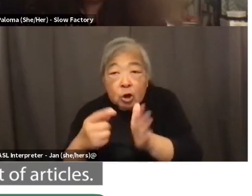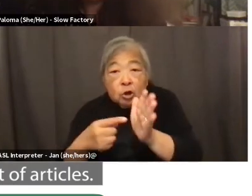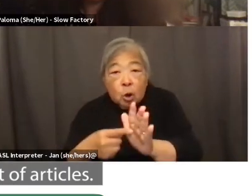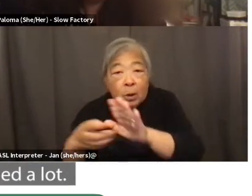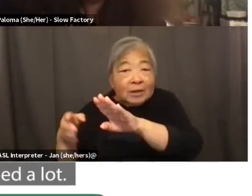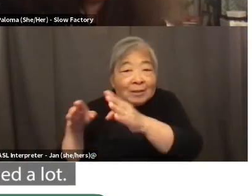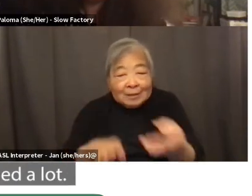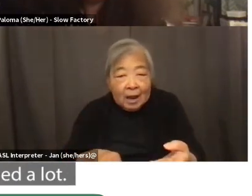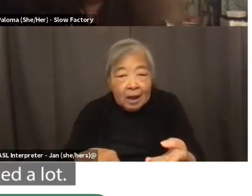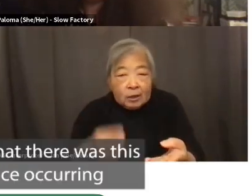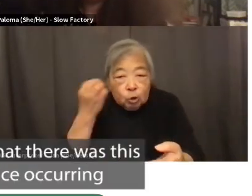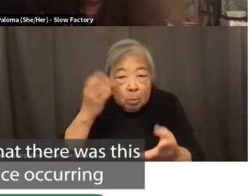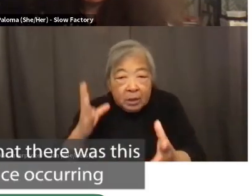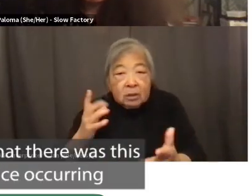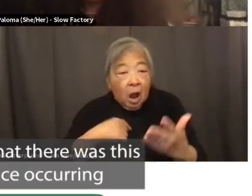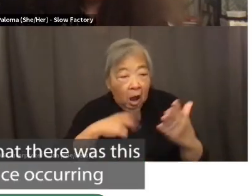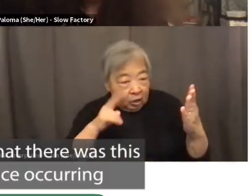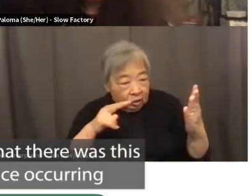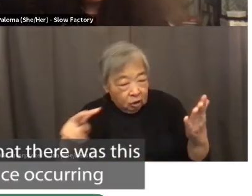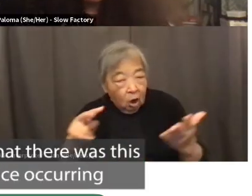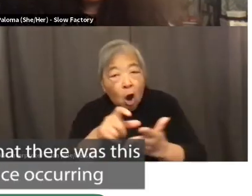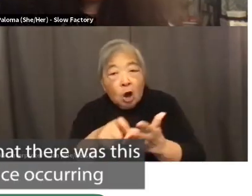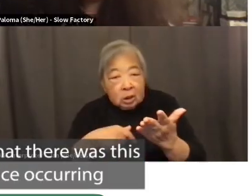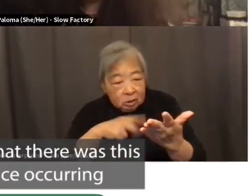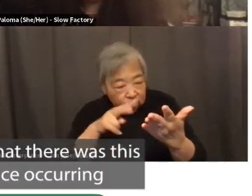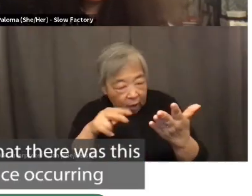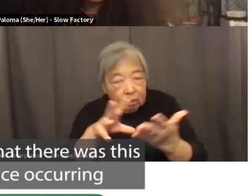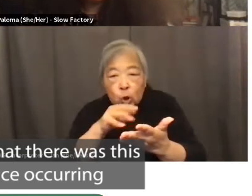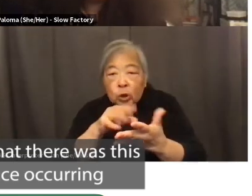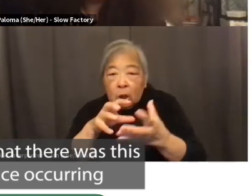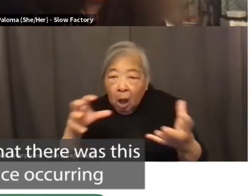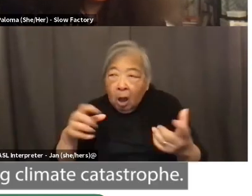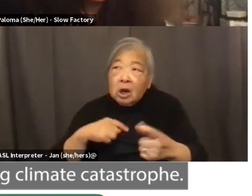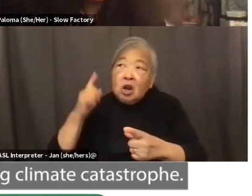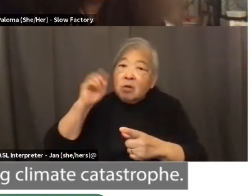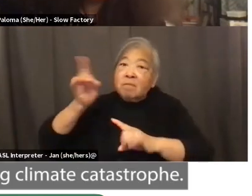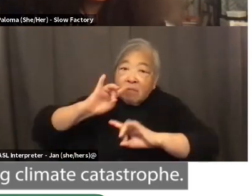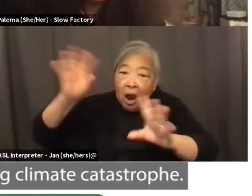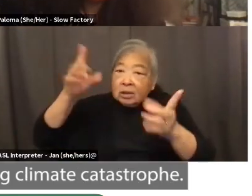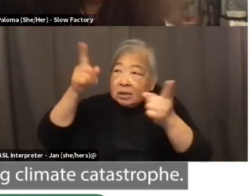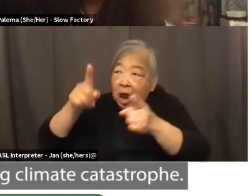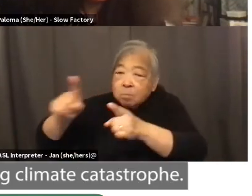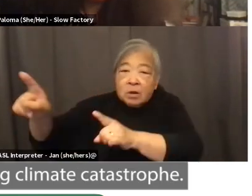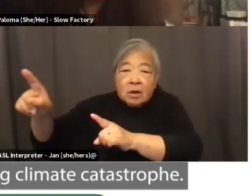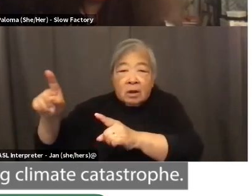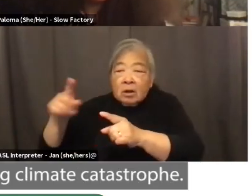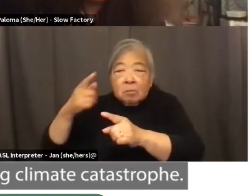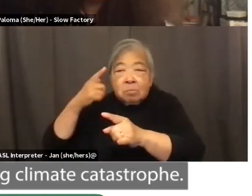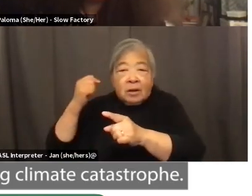lot of articles. I learned a lot about the fact that there was this like violence occurring as, you know, part of ongoing